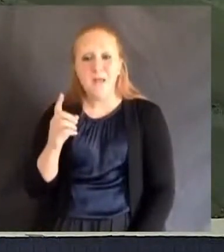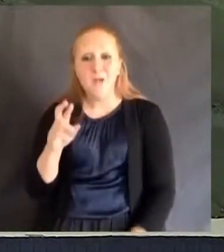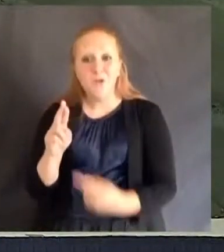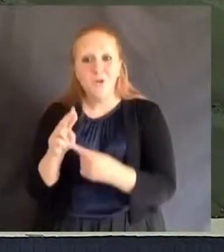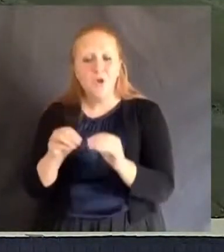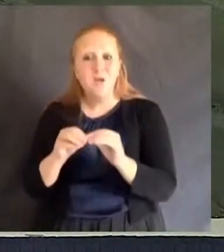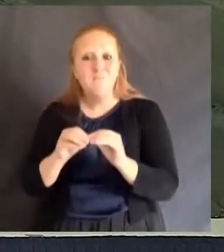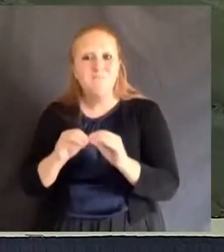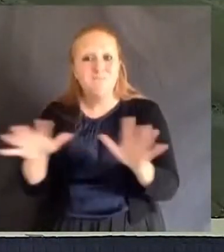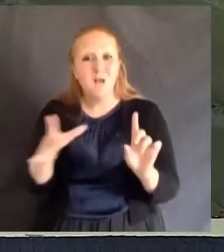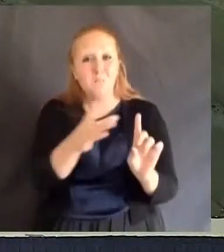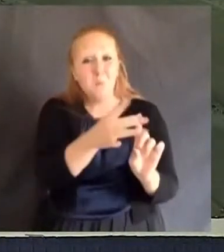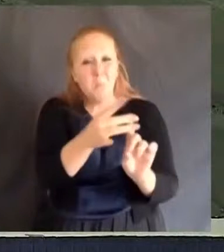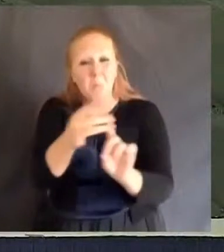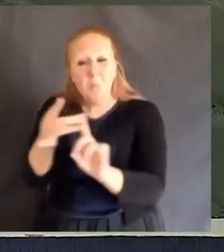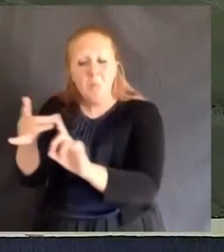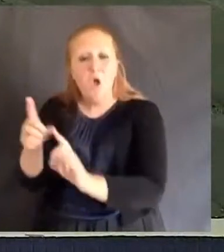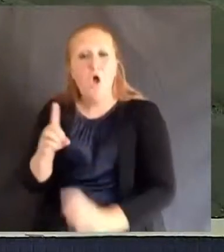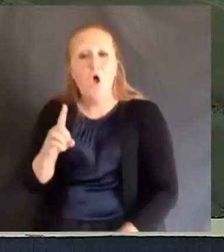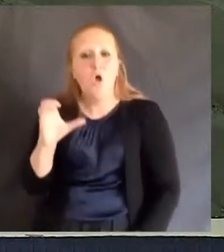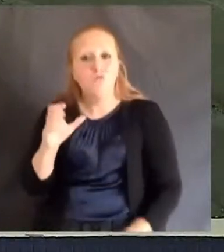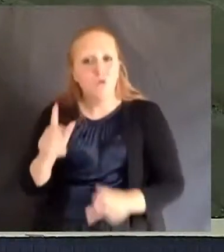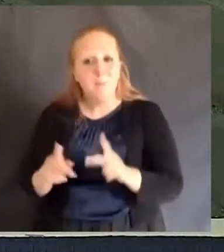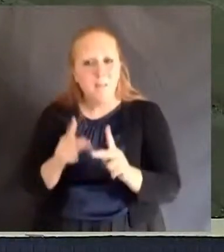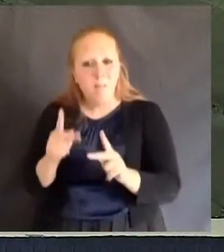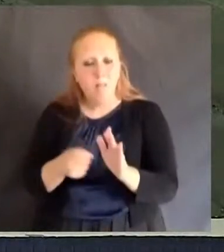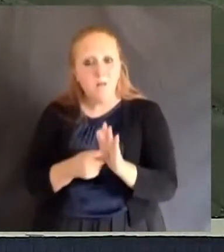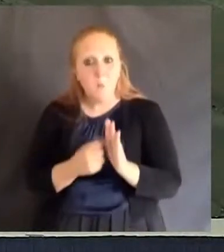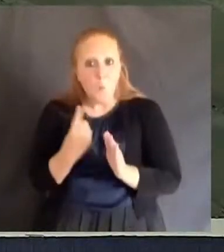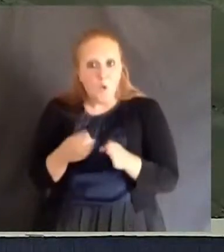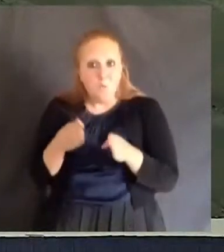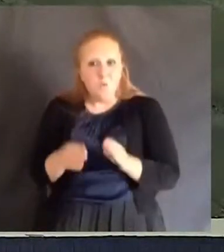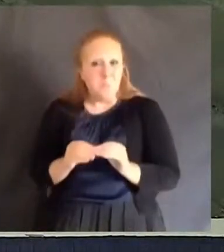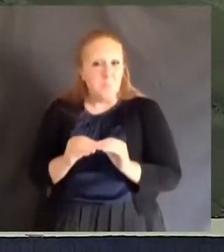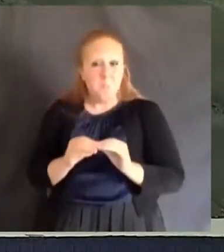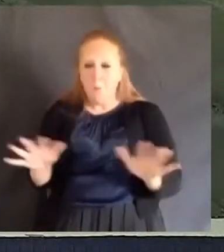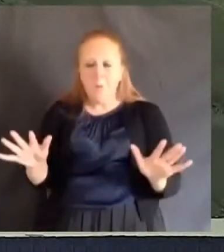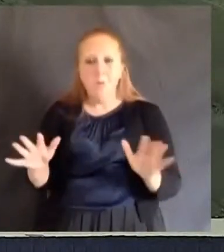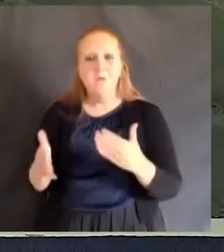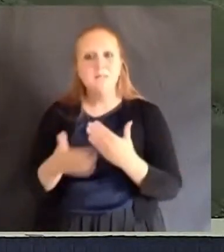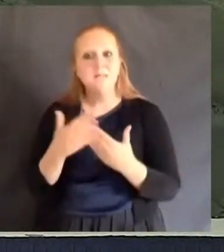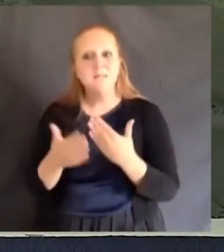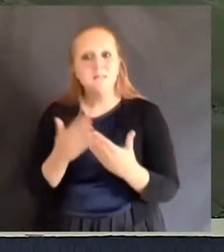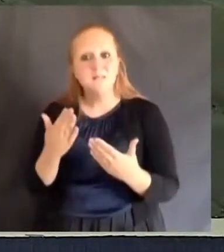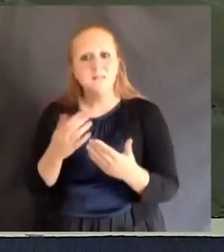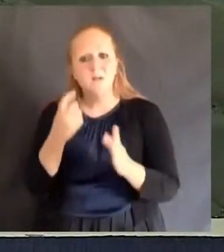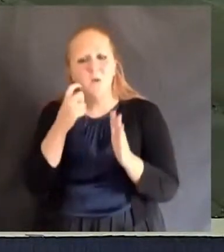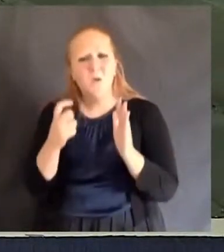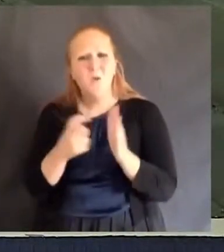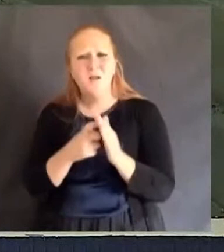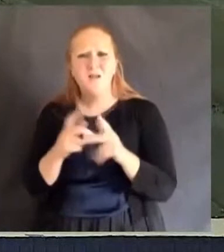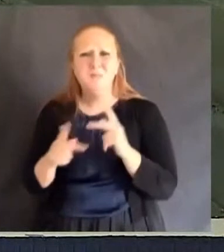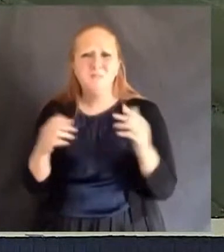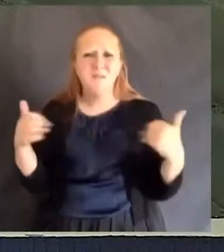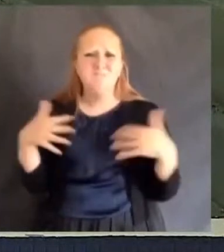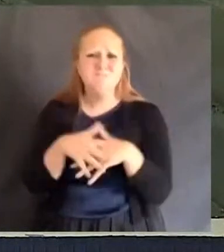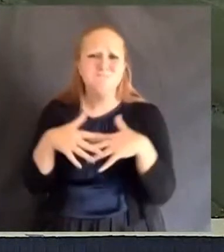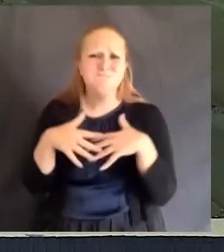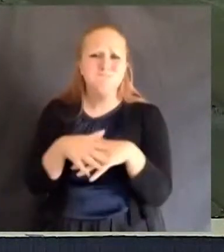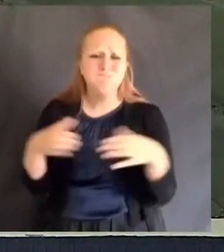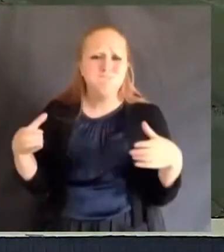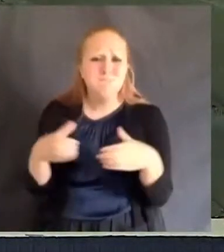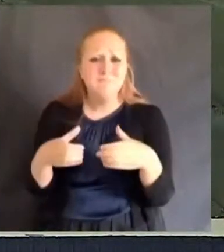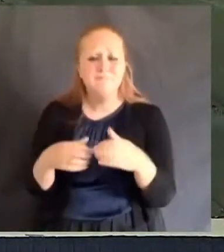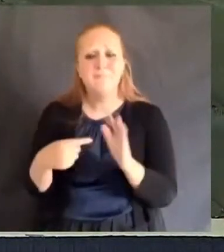infected. That's all it takes. You see those mass gatherings, you see Fire Island or